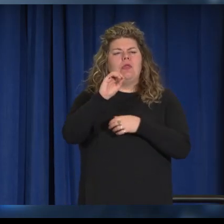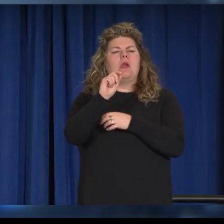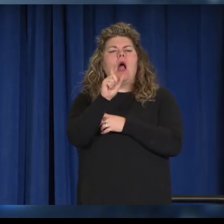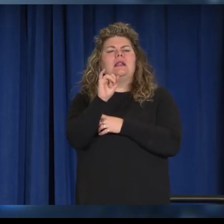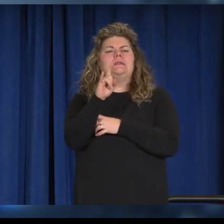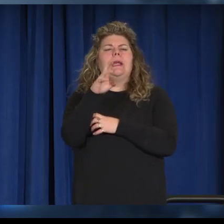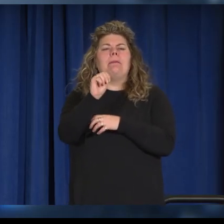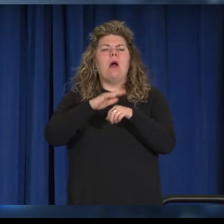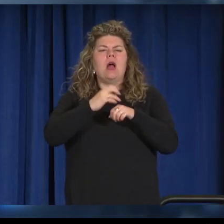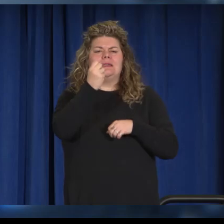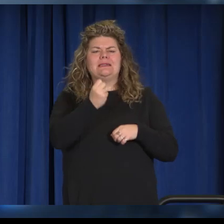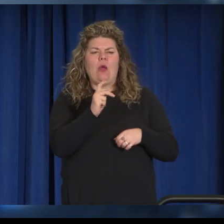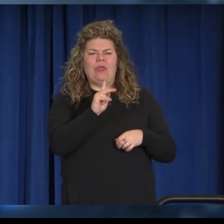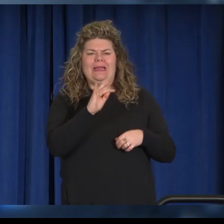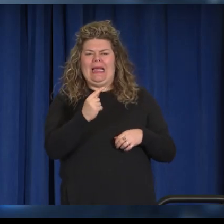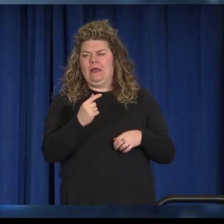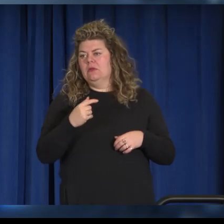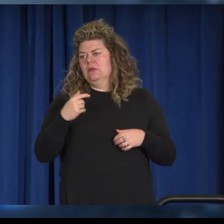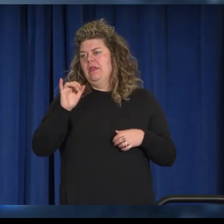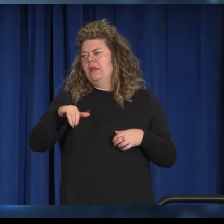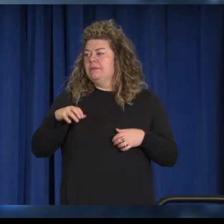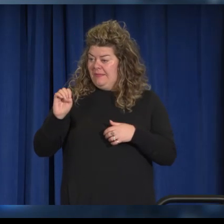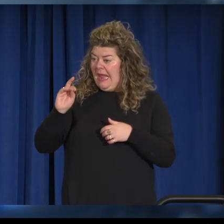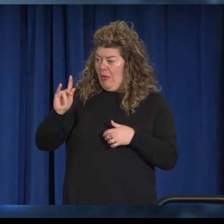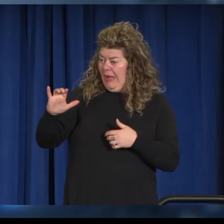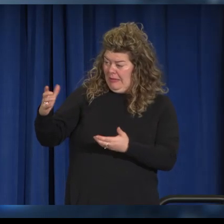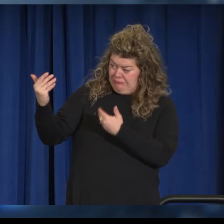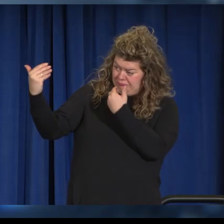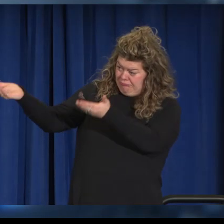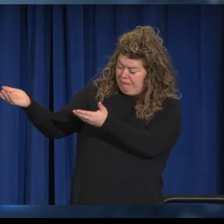down on South Campus. Erik?